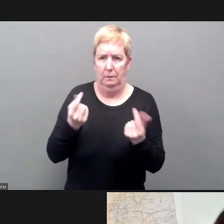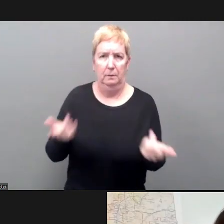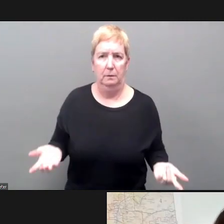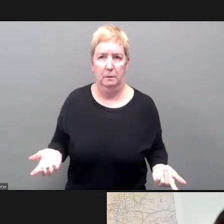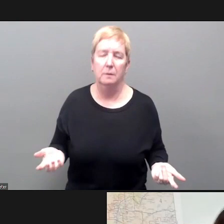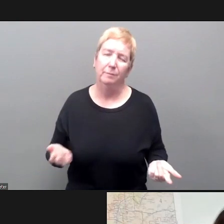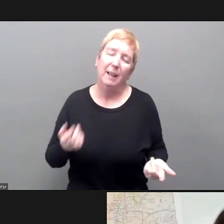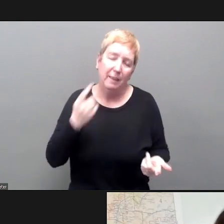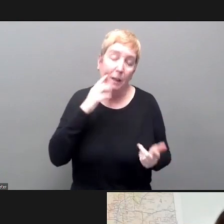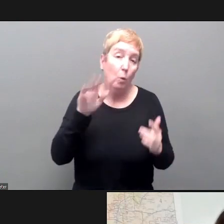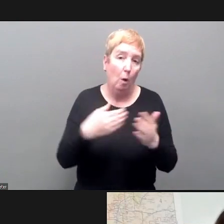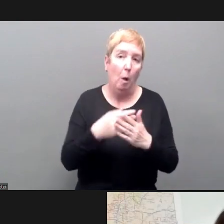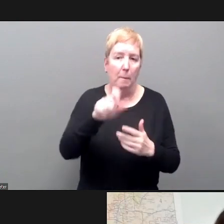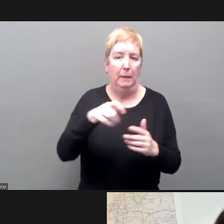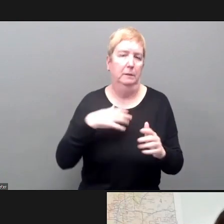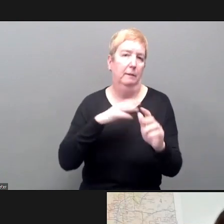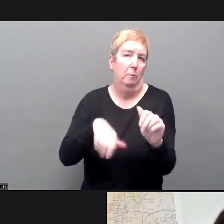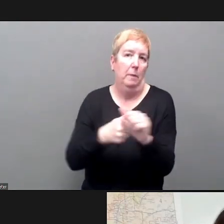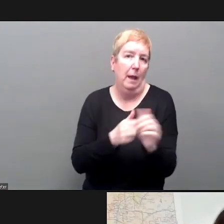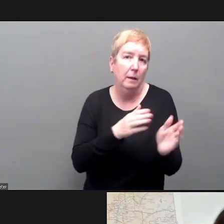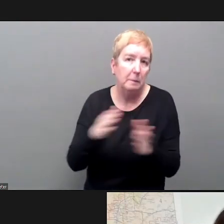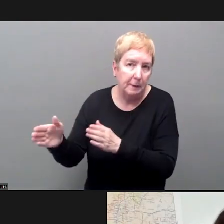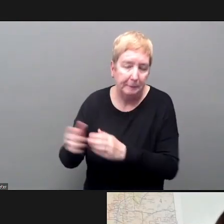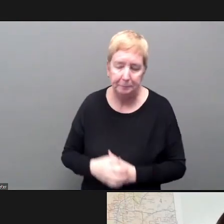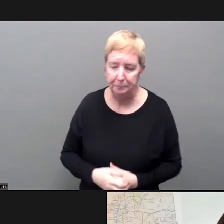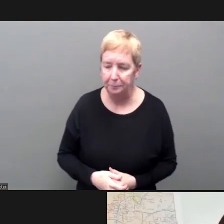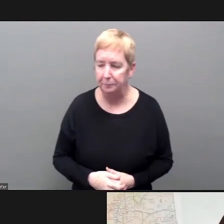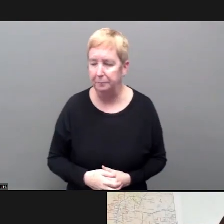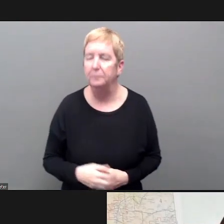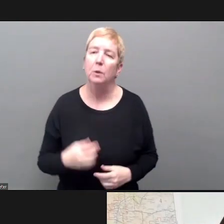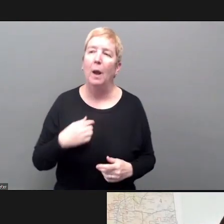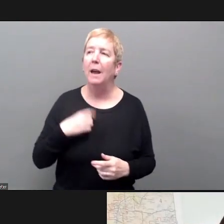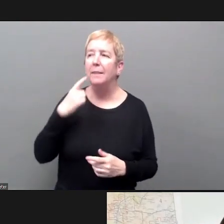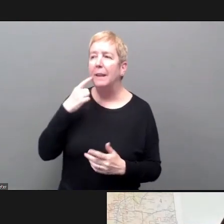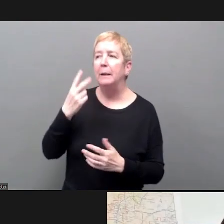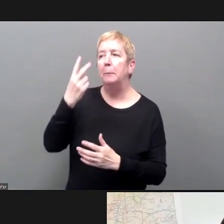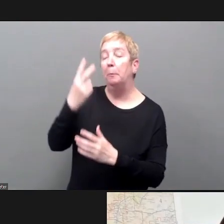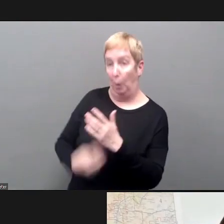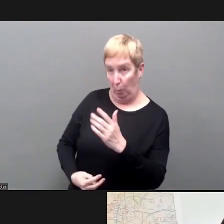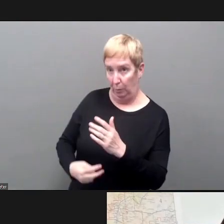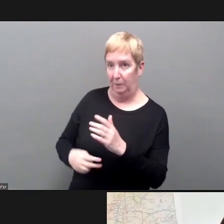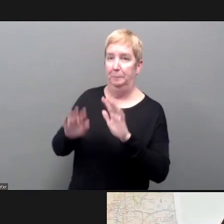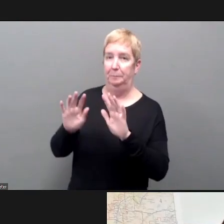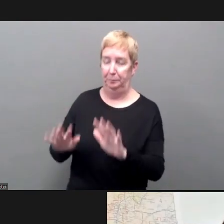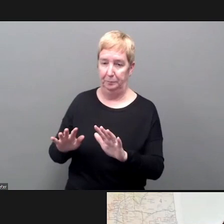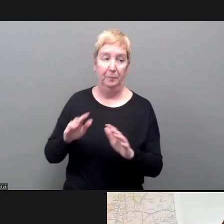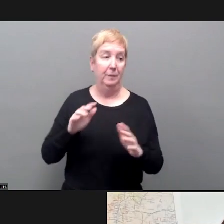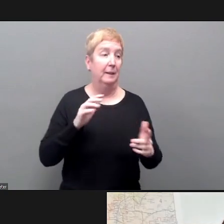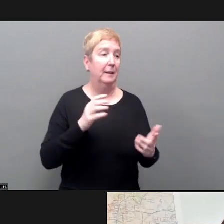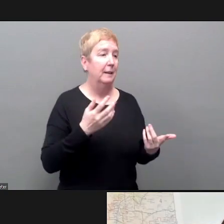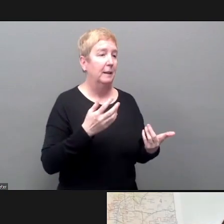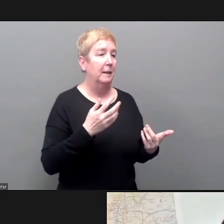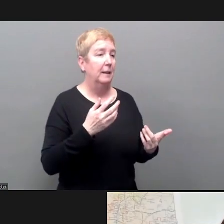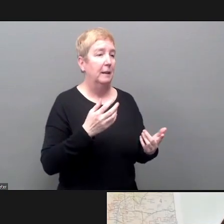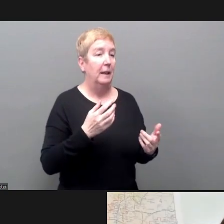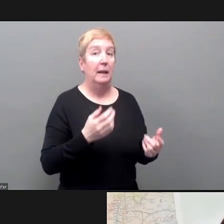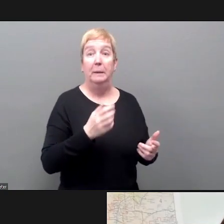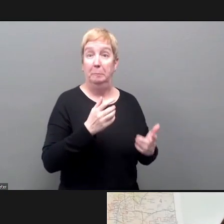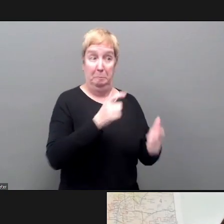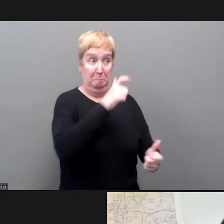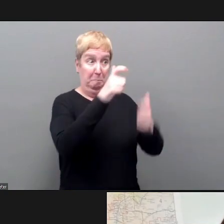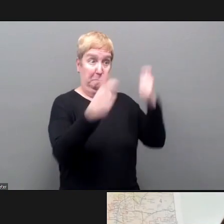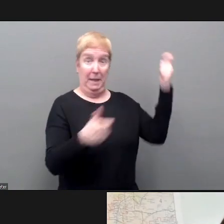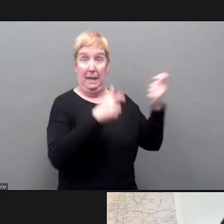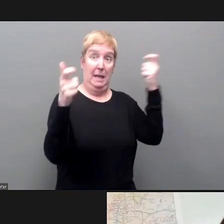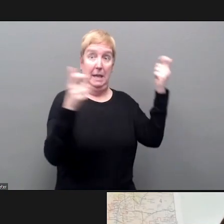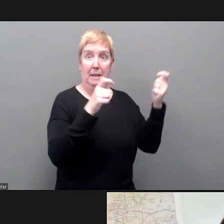the country. So I think it's probably both, Chris. I think the bigger a population you get, the more relevant those critical